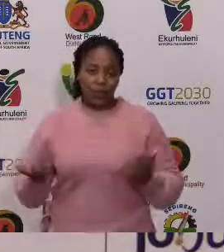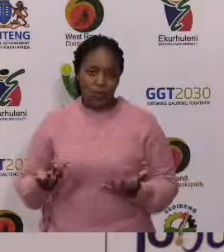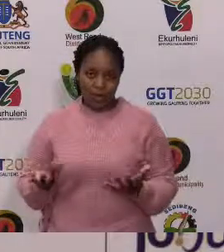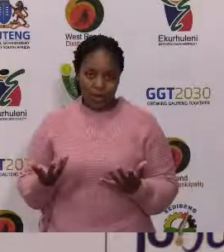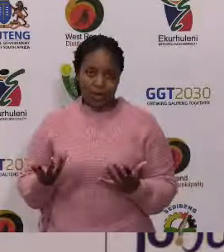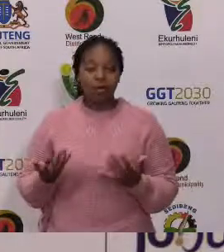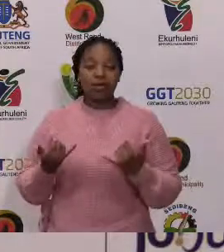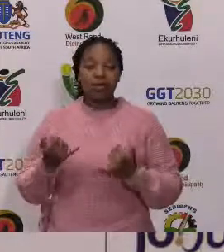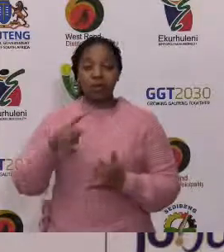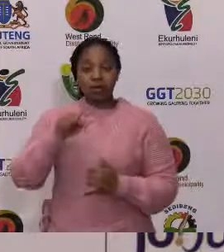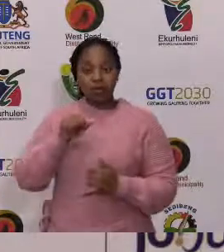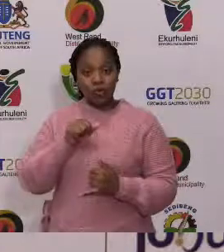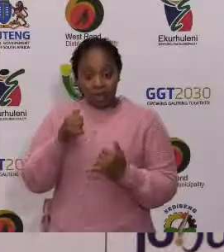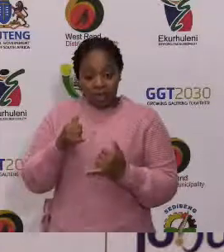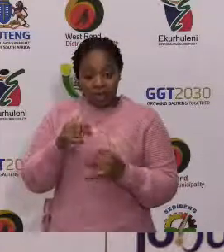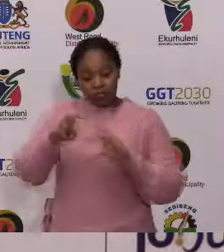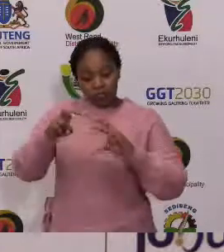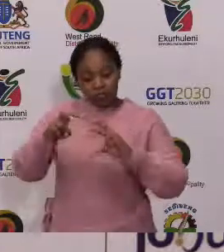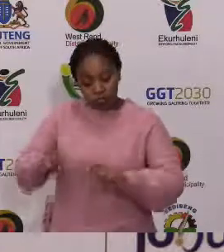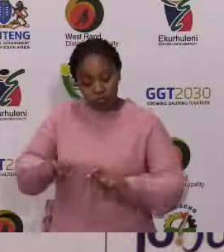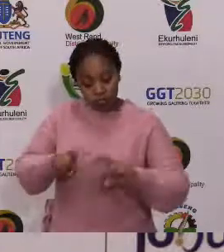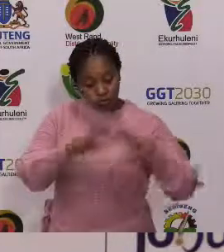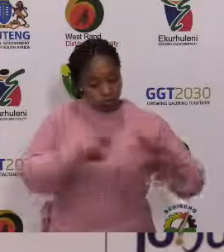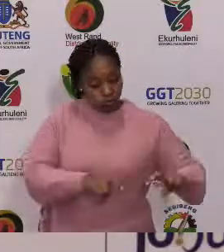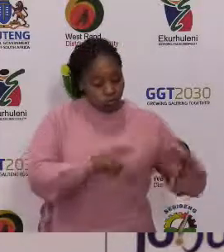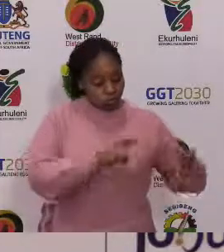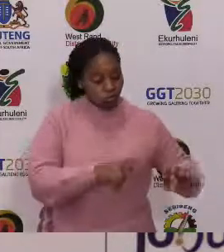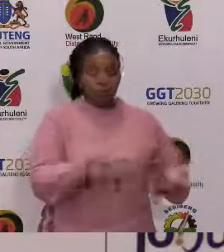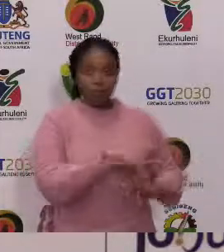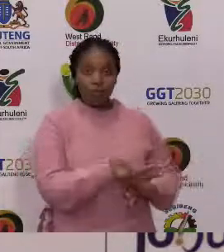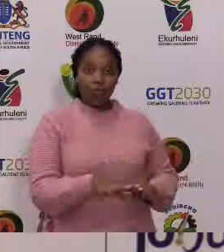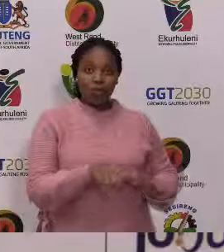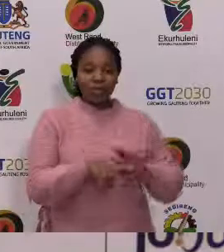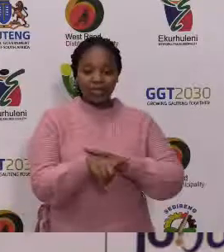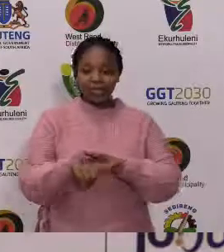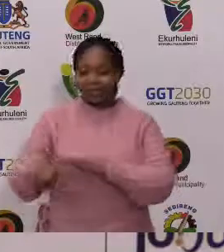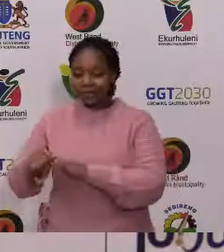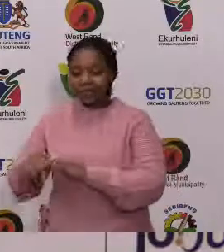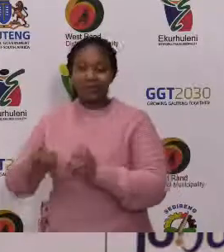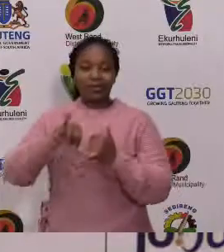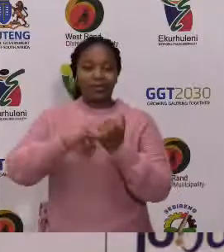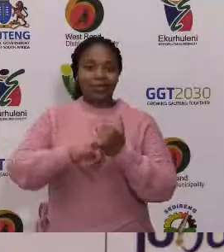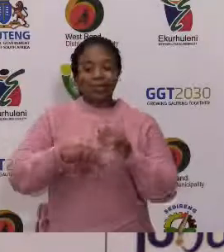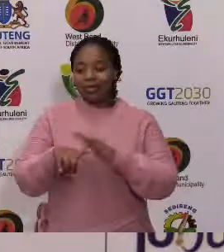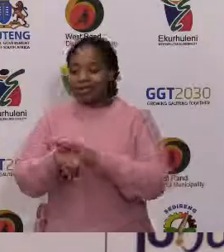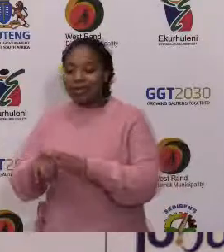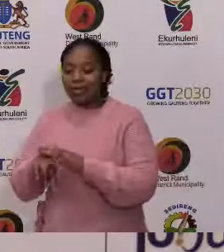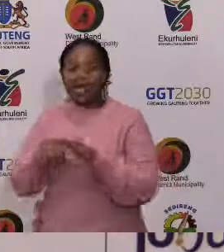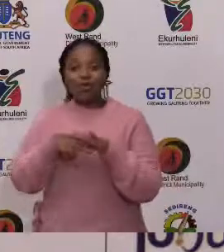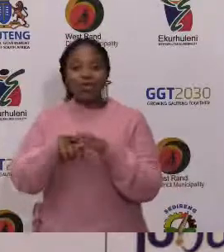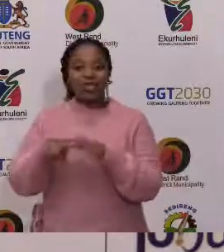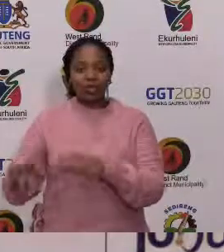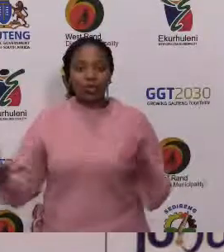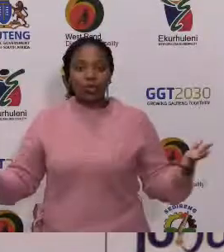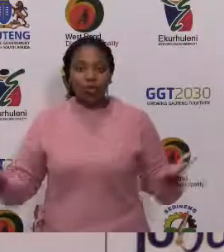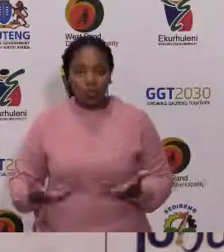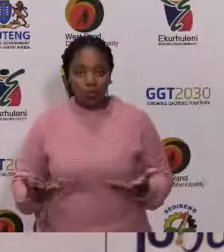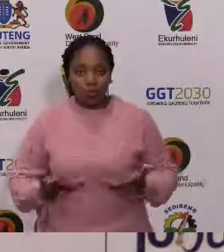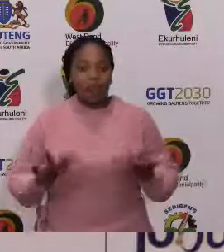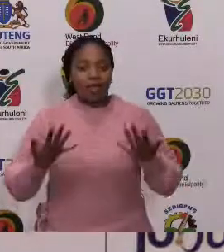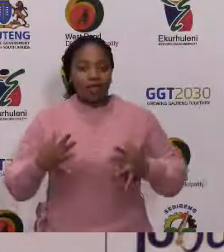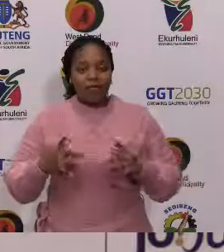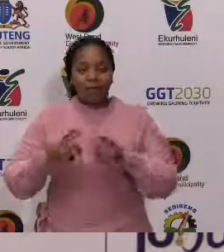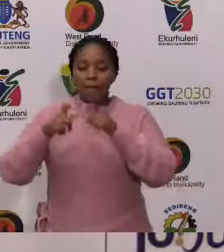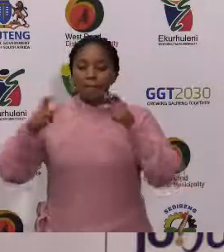therefore, and look at those areas, those sub-districts, and also those regions where we have